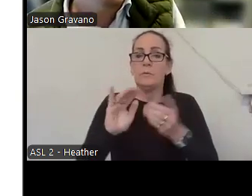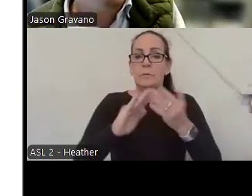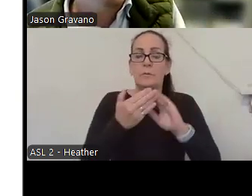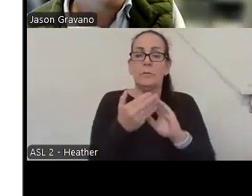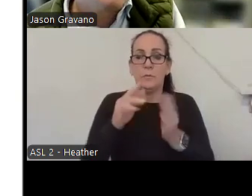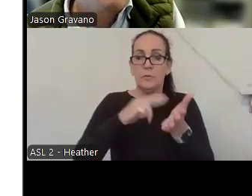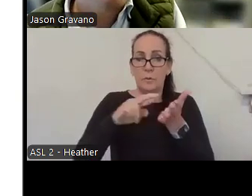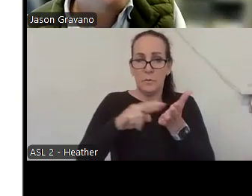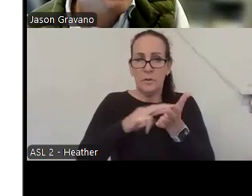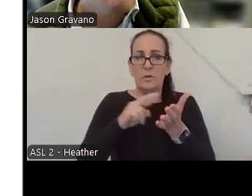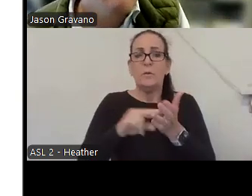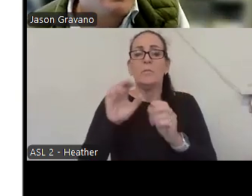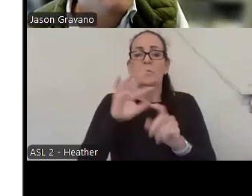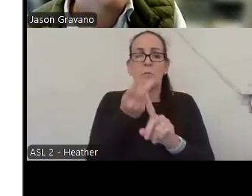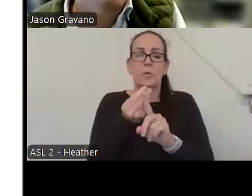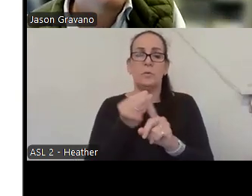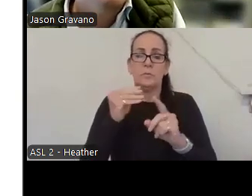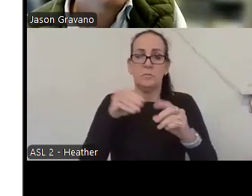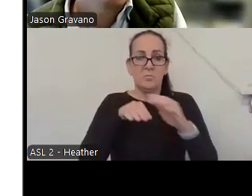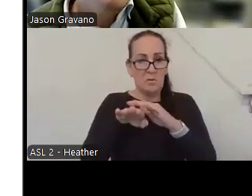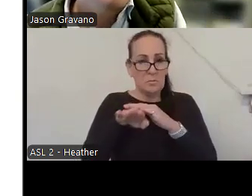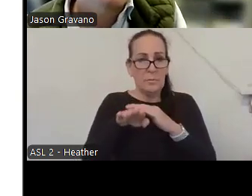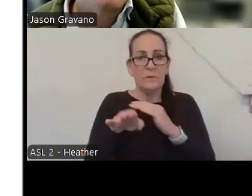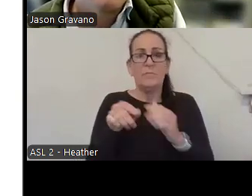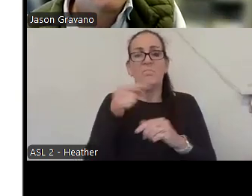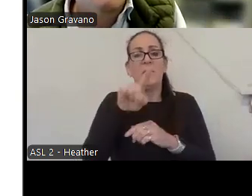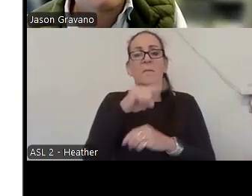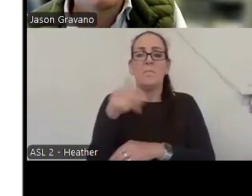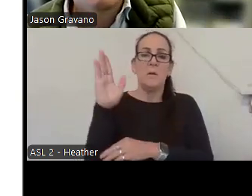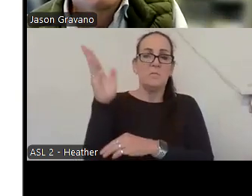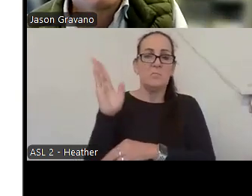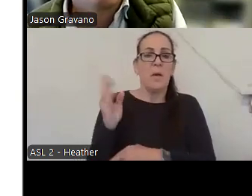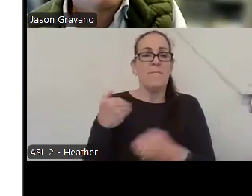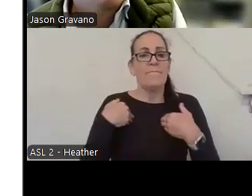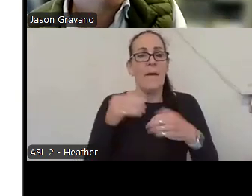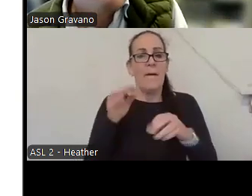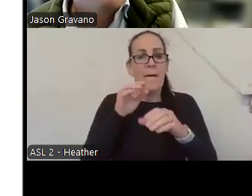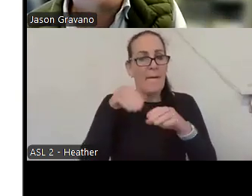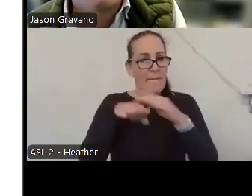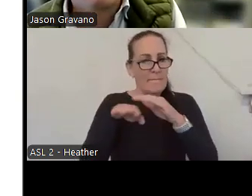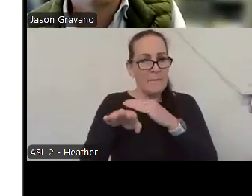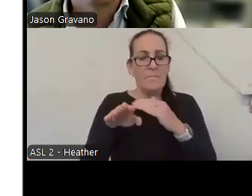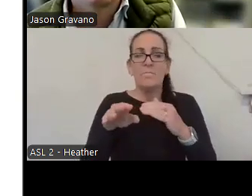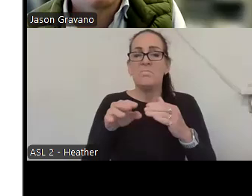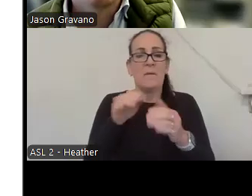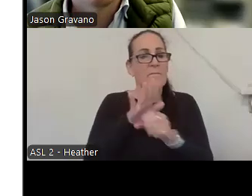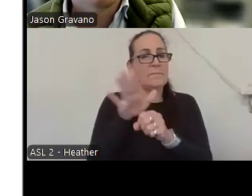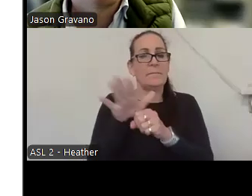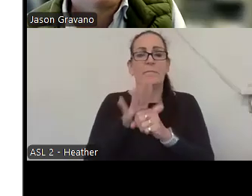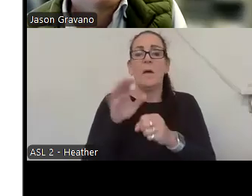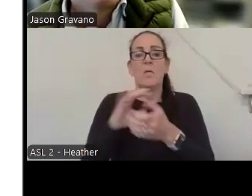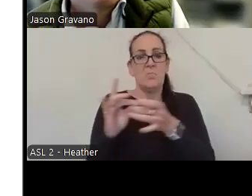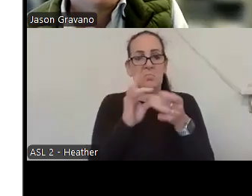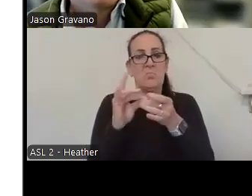these talks have enough of that linkage to these ideas and methods to be